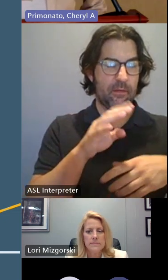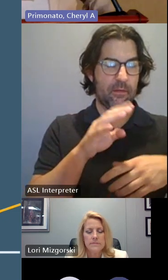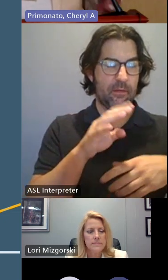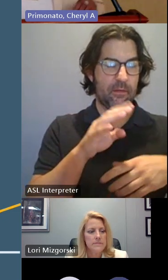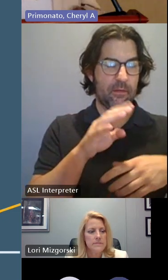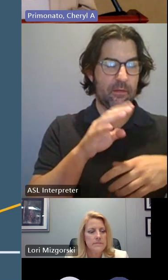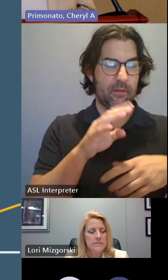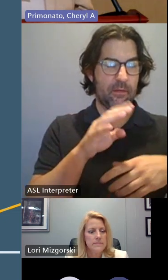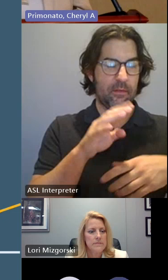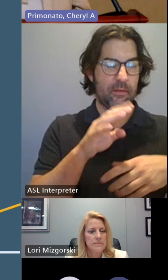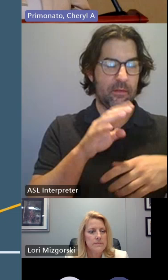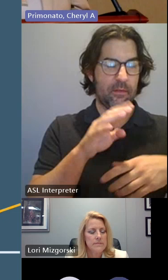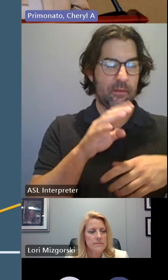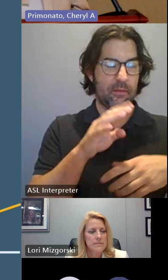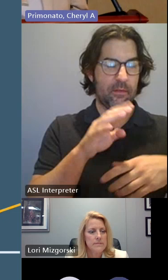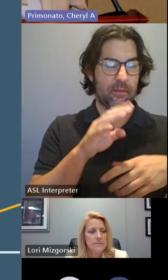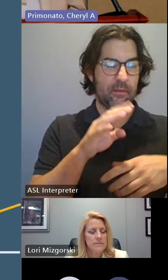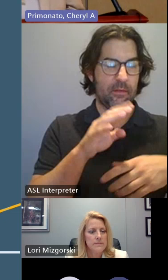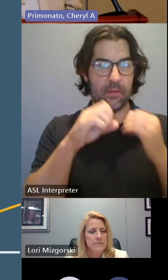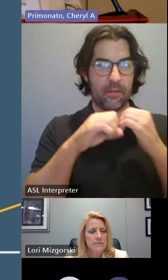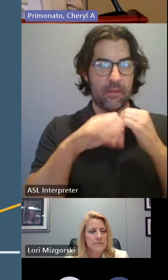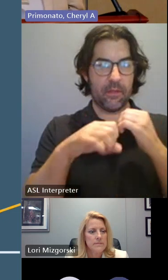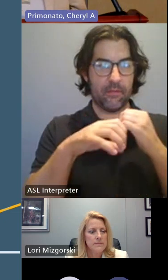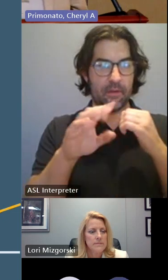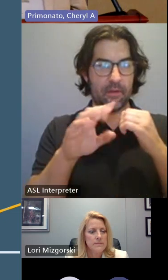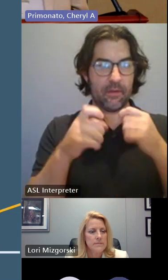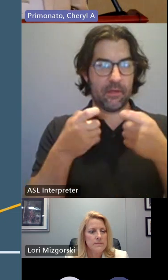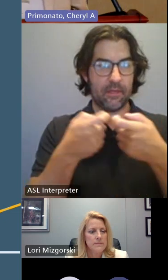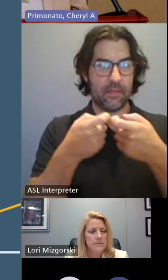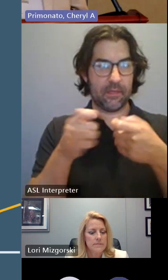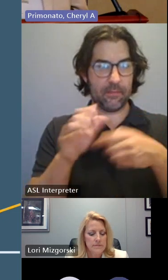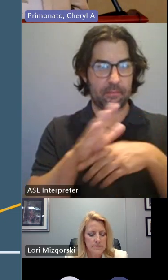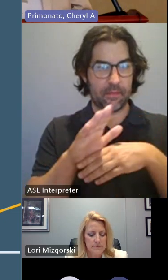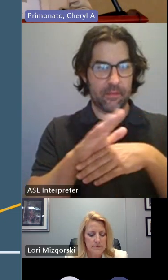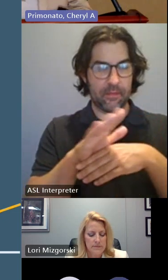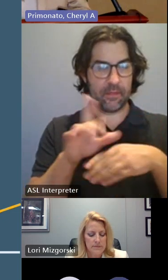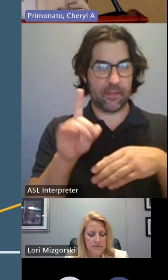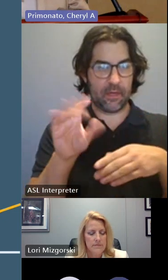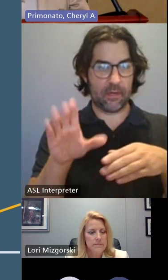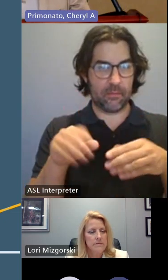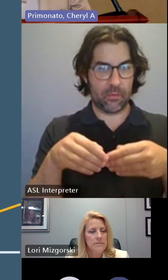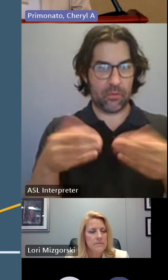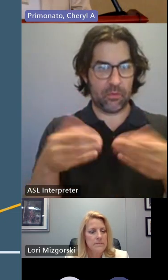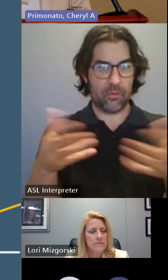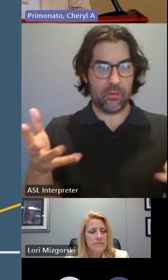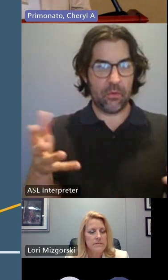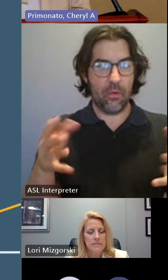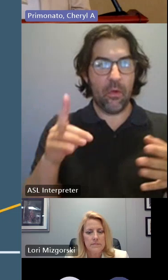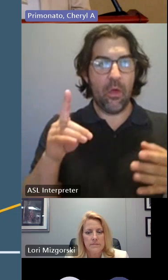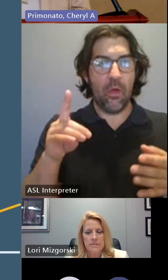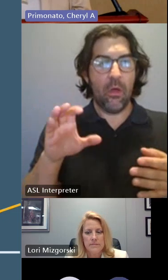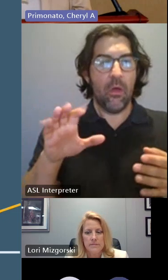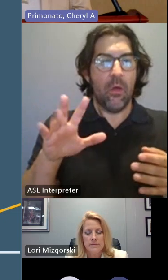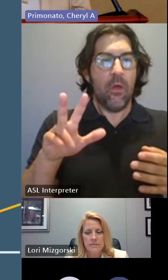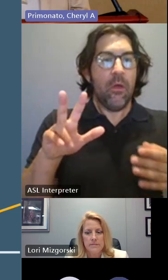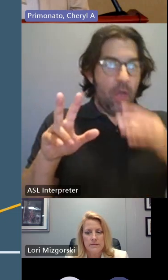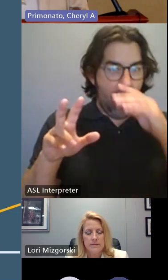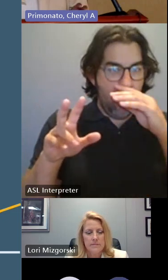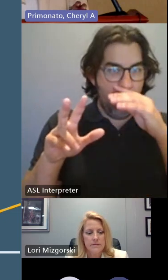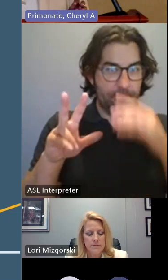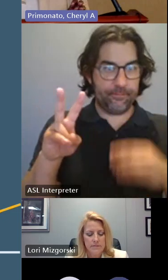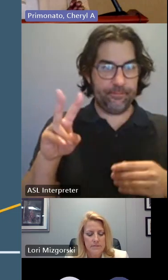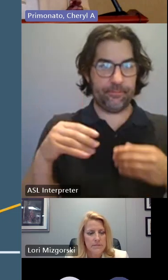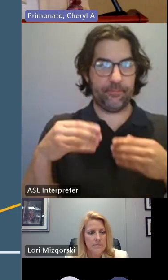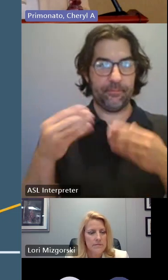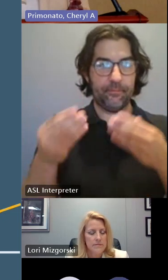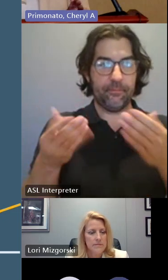B24-05-43A. It was publicly advertised in e-business and documents were distributed. 152 suppliers were notified of the